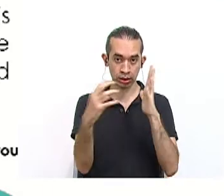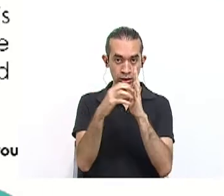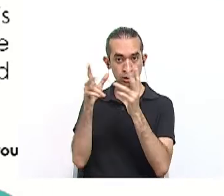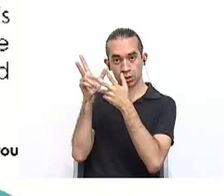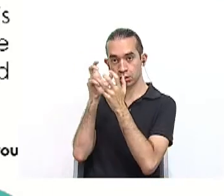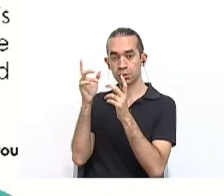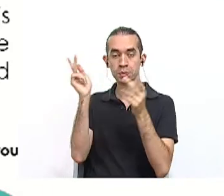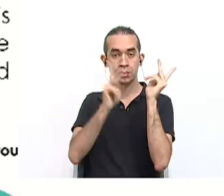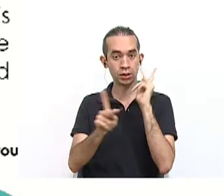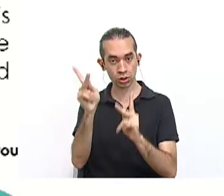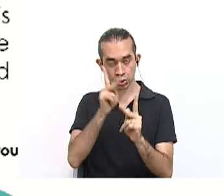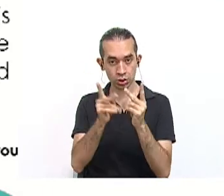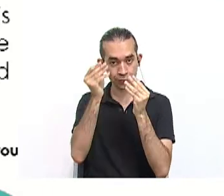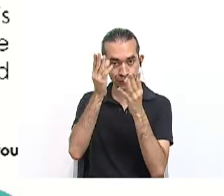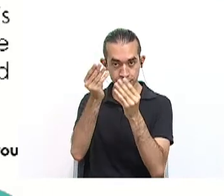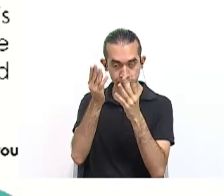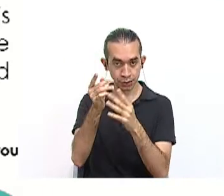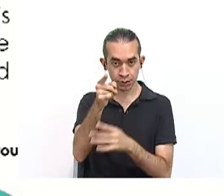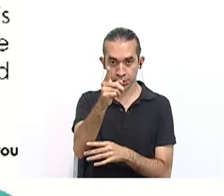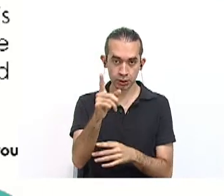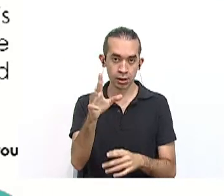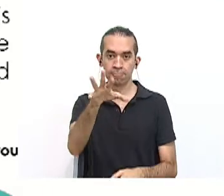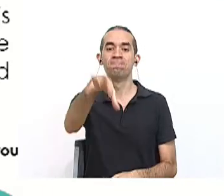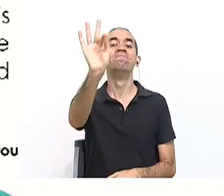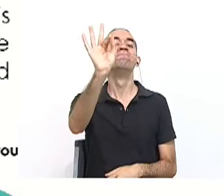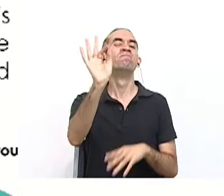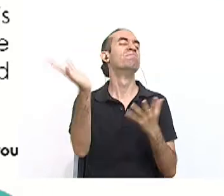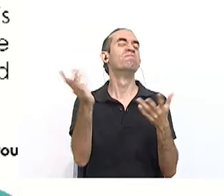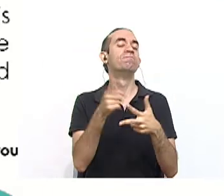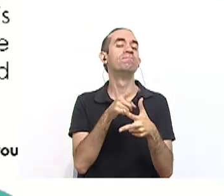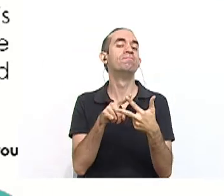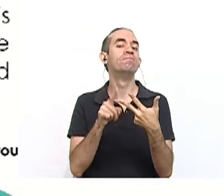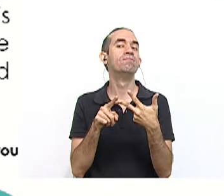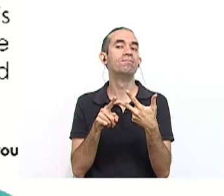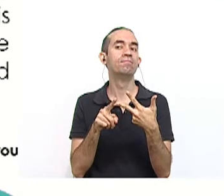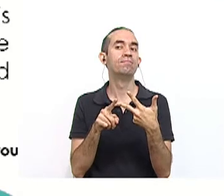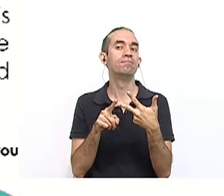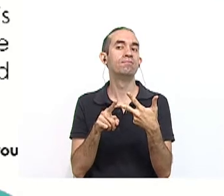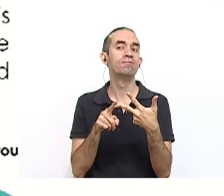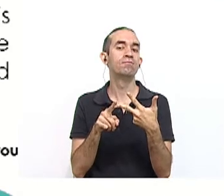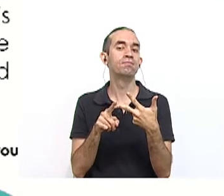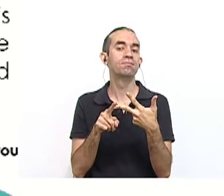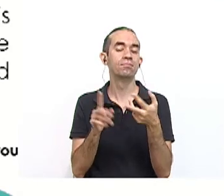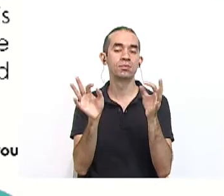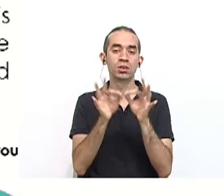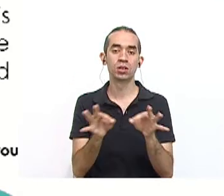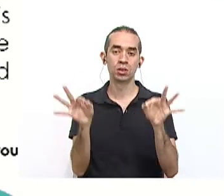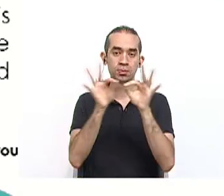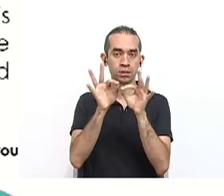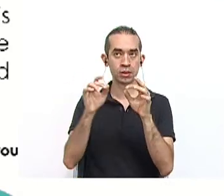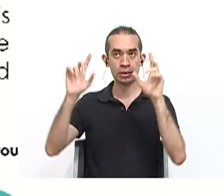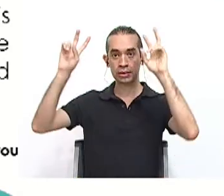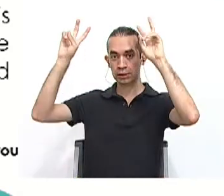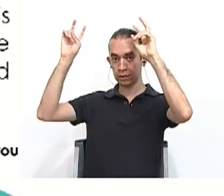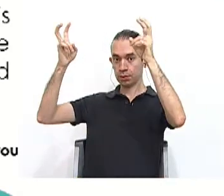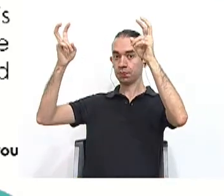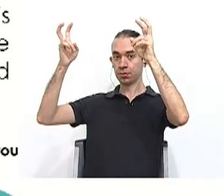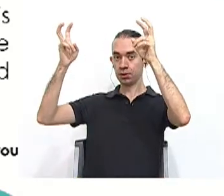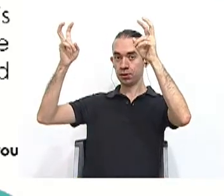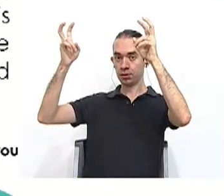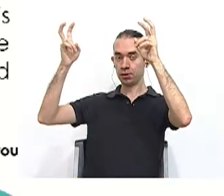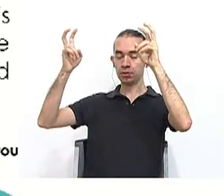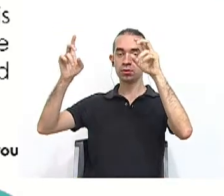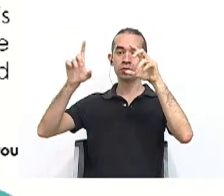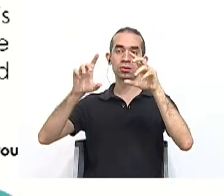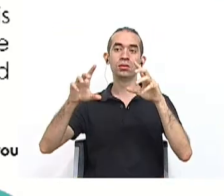people search for information about you, they can find your, and it's very important, look at the title, look at